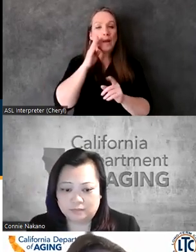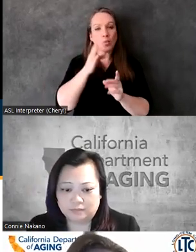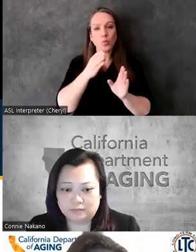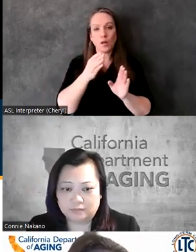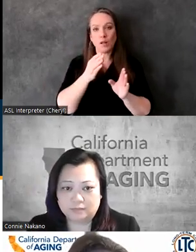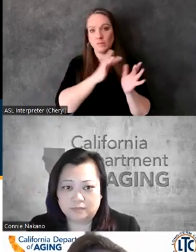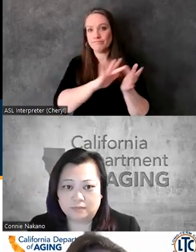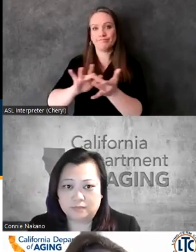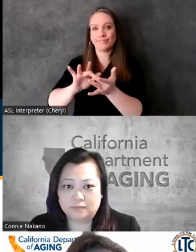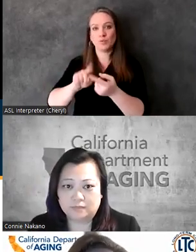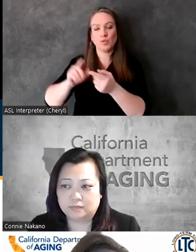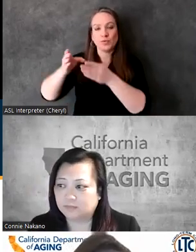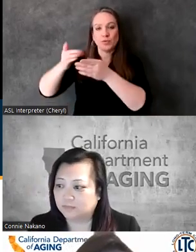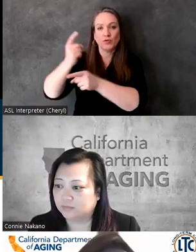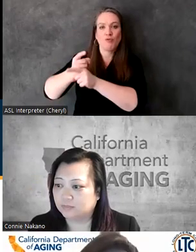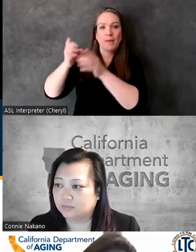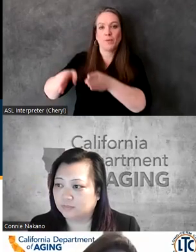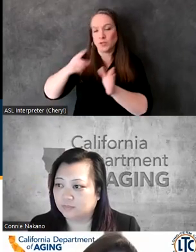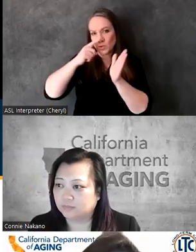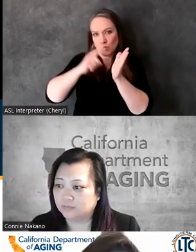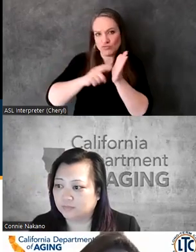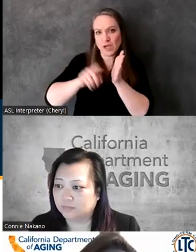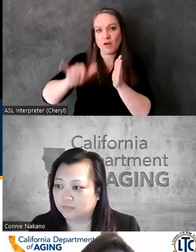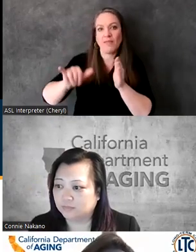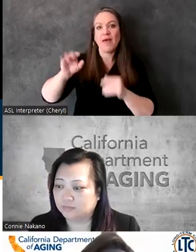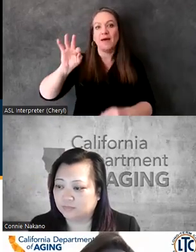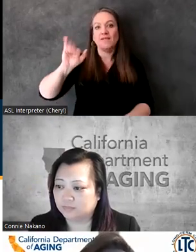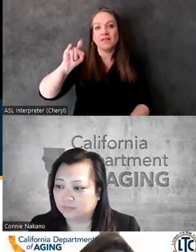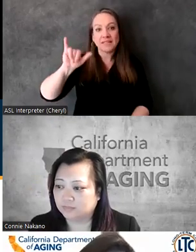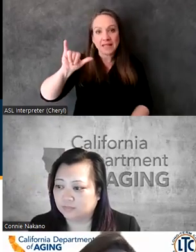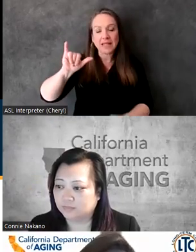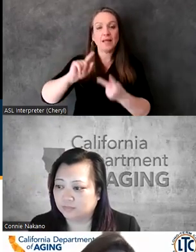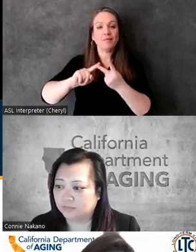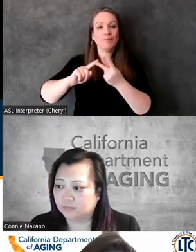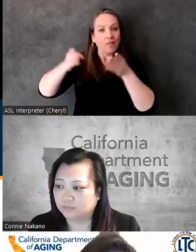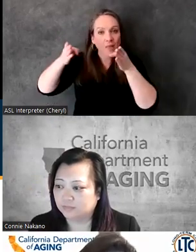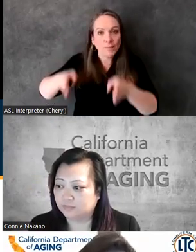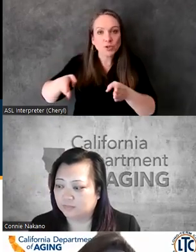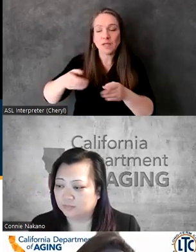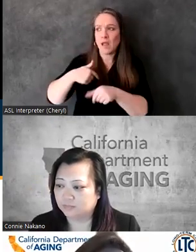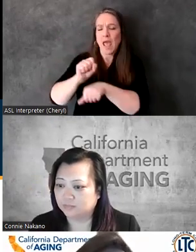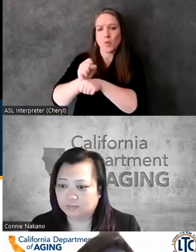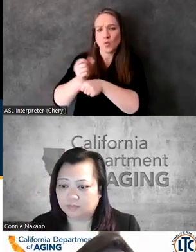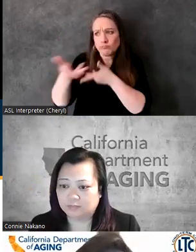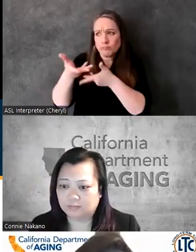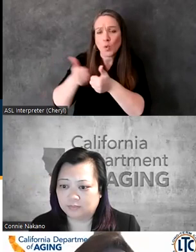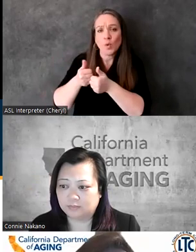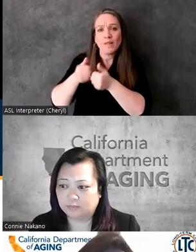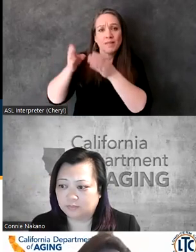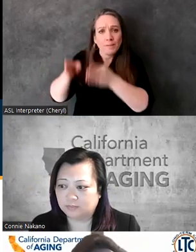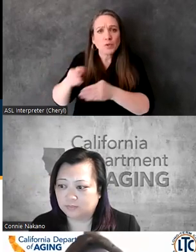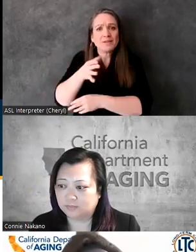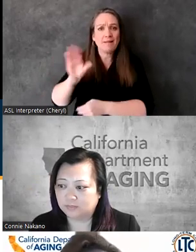and check on the facility, on the resident, and work directly with the resident and family. And if there